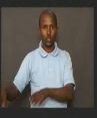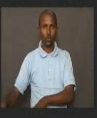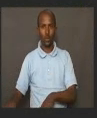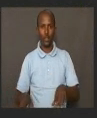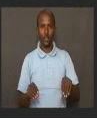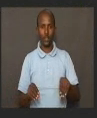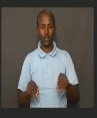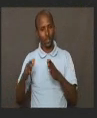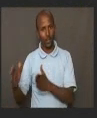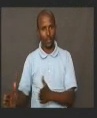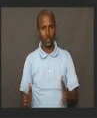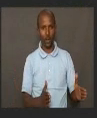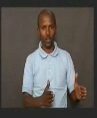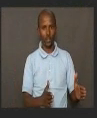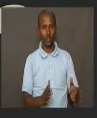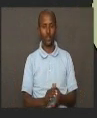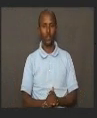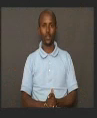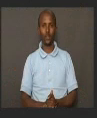Students, let's get ready.